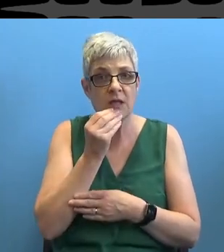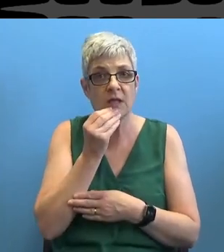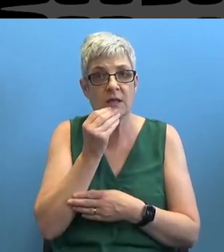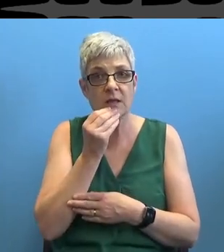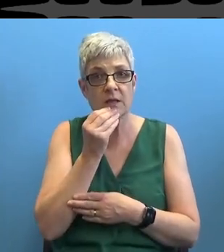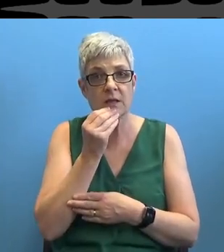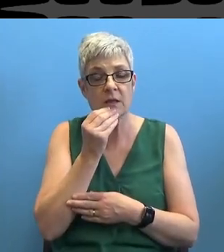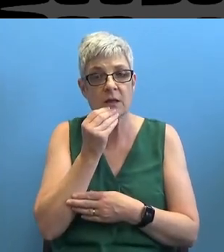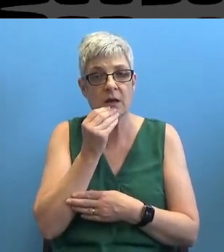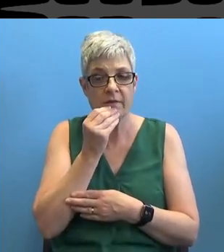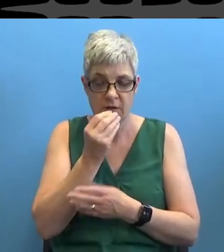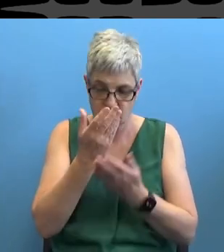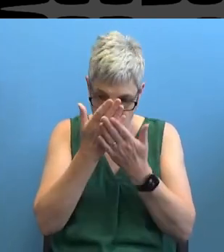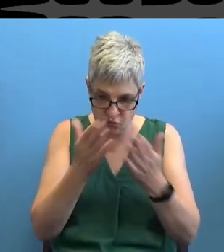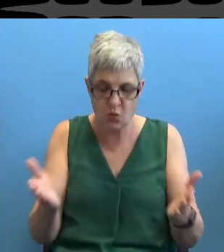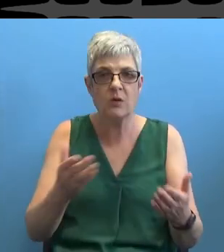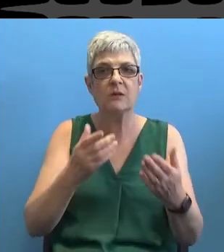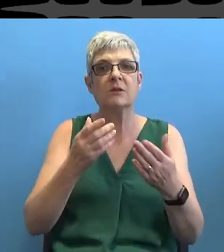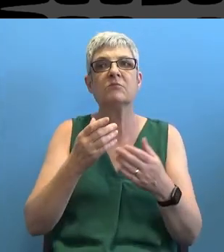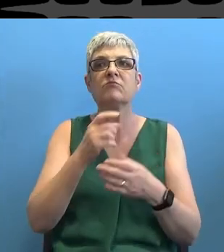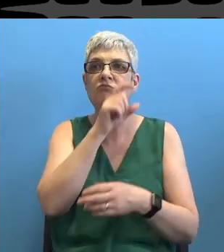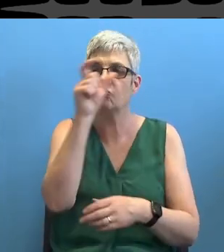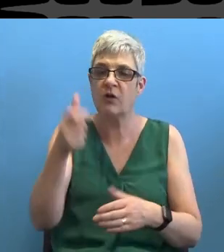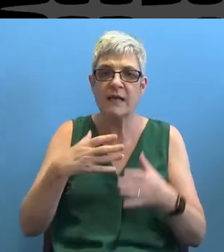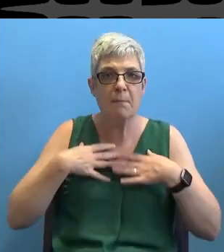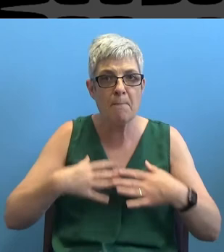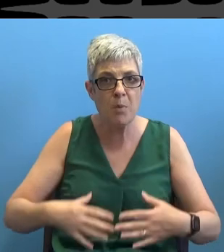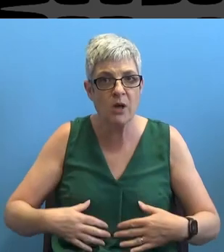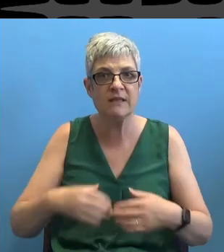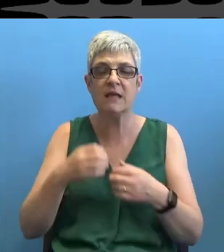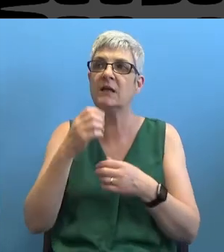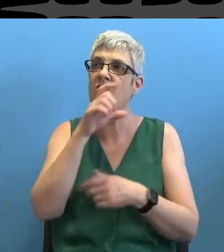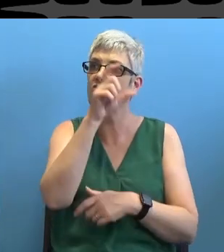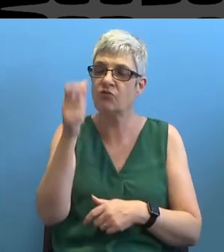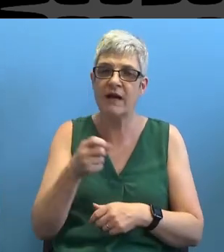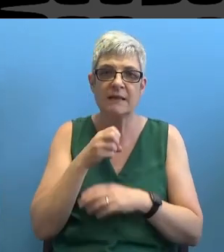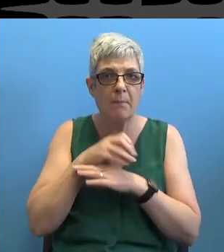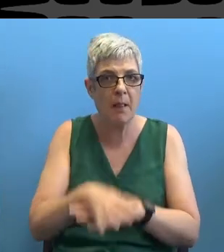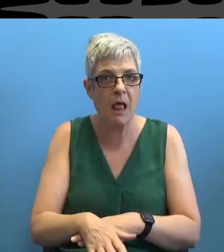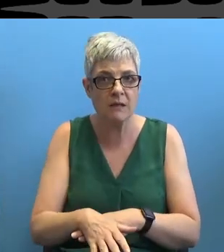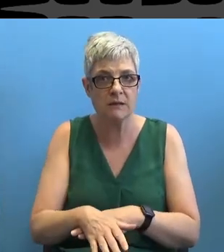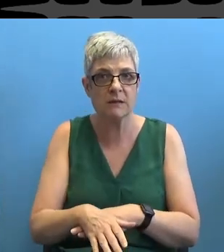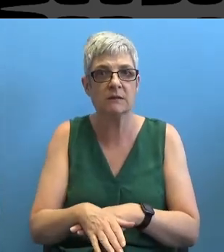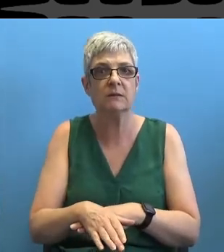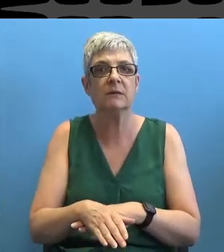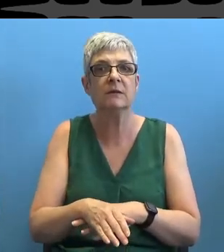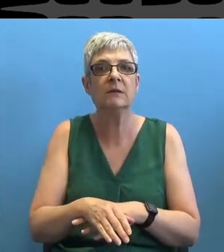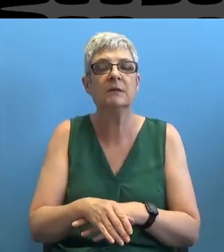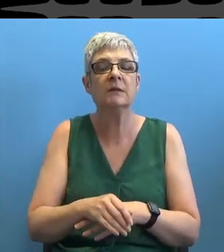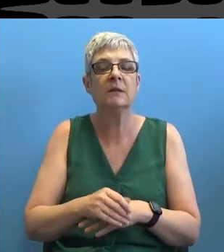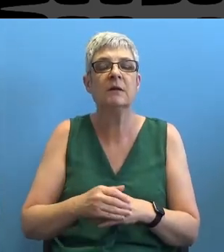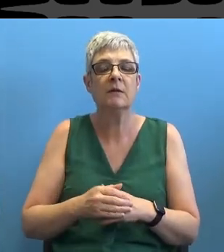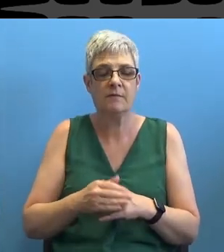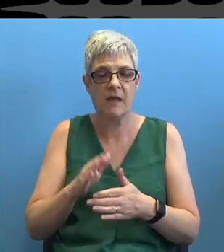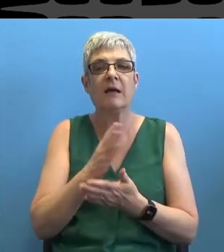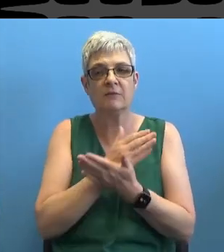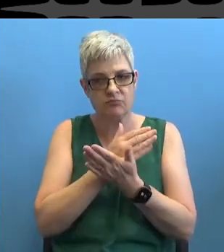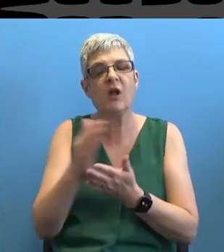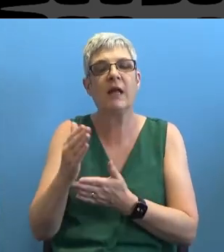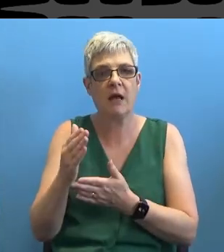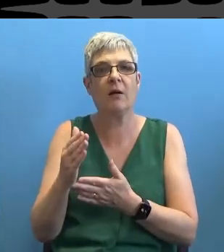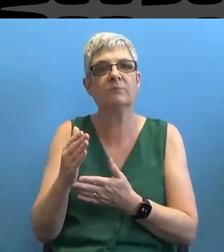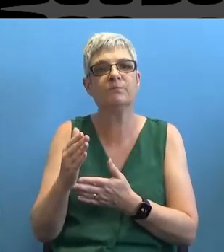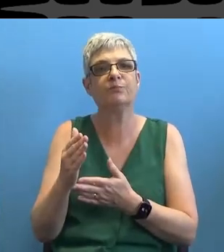the body of Christ broken for us and the blood of Christ poured out for us makes that